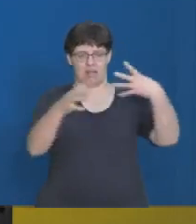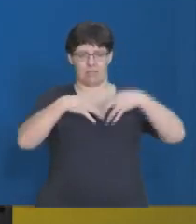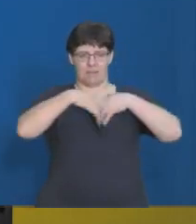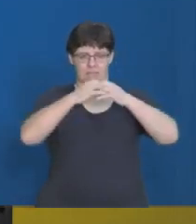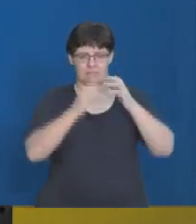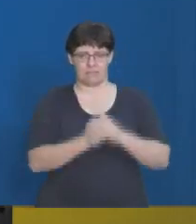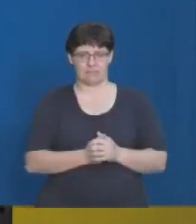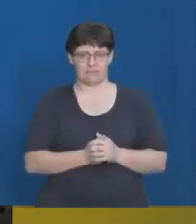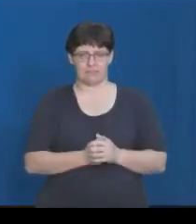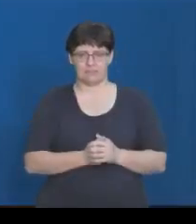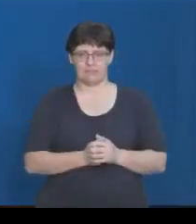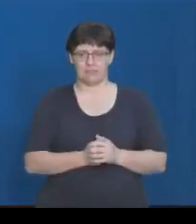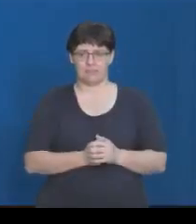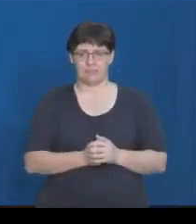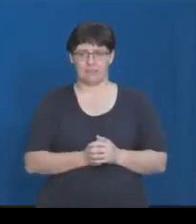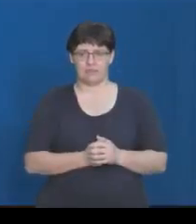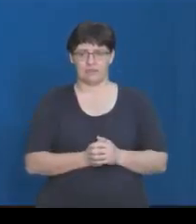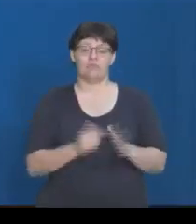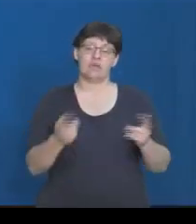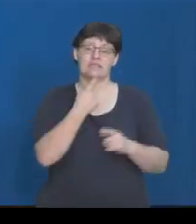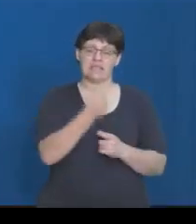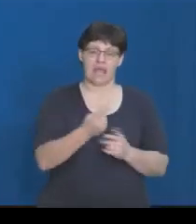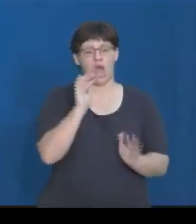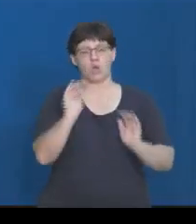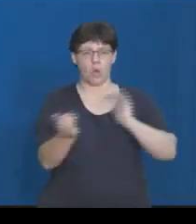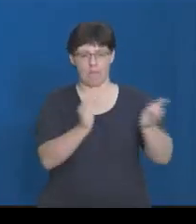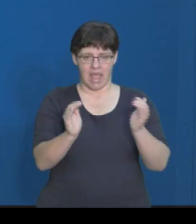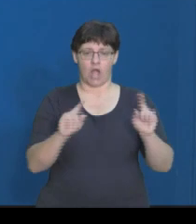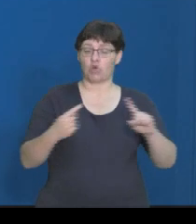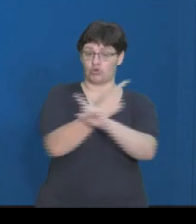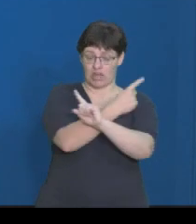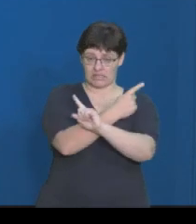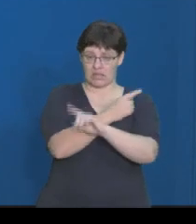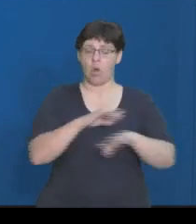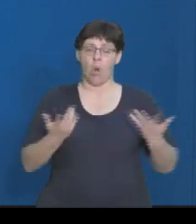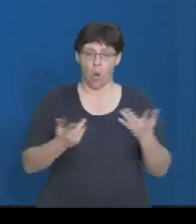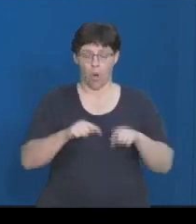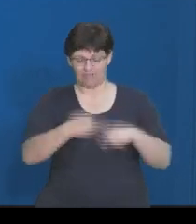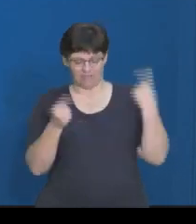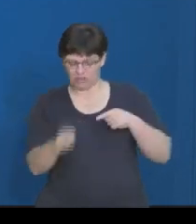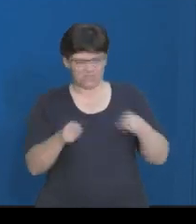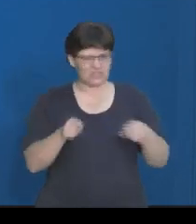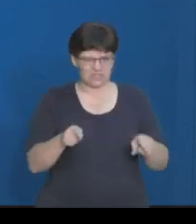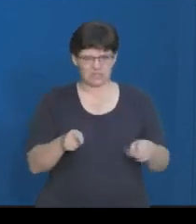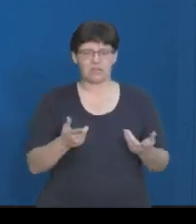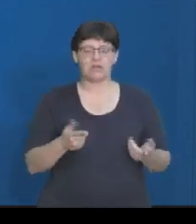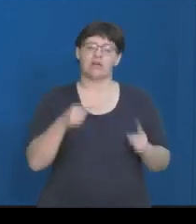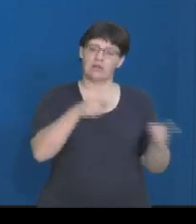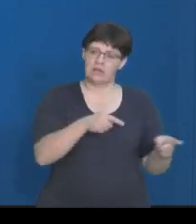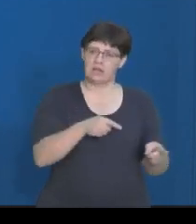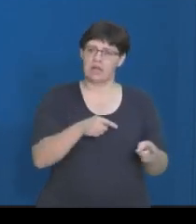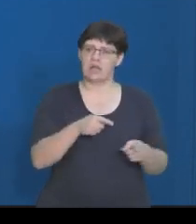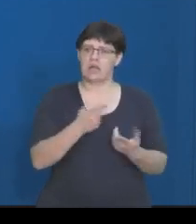When you draw your table, for example, if the question says compare and contrast or differentiate between exogenous